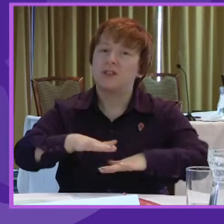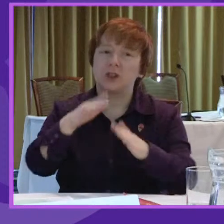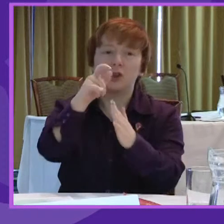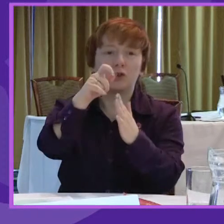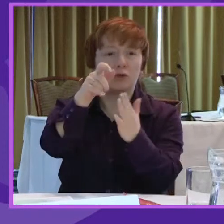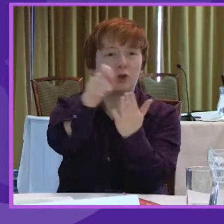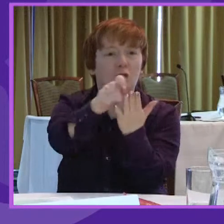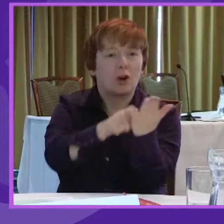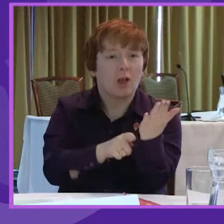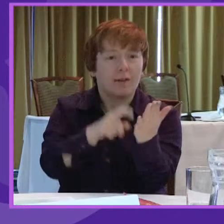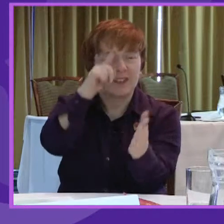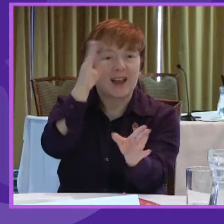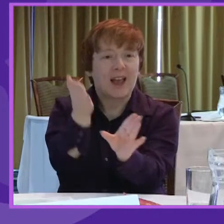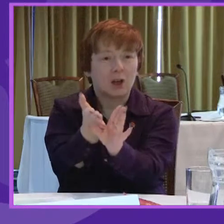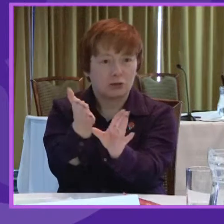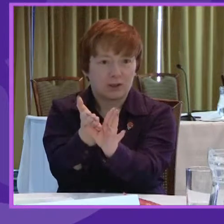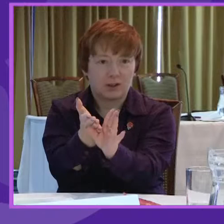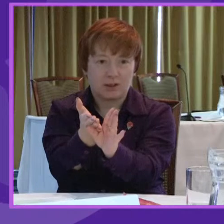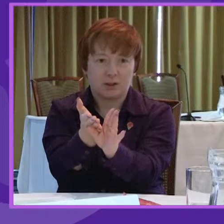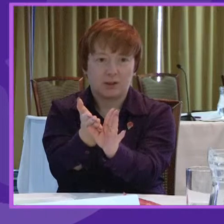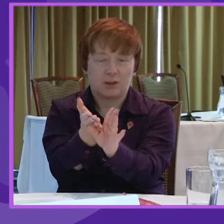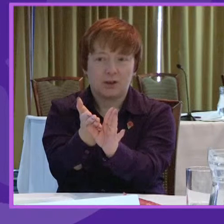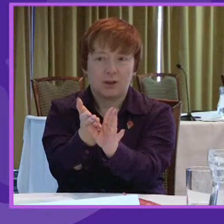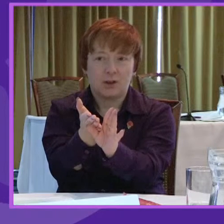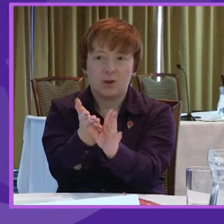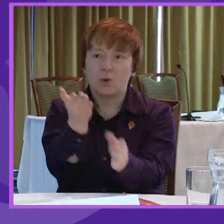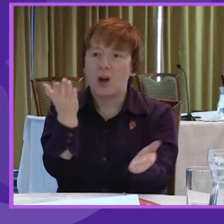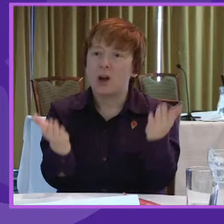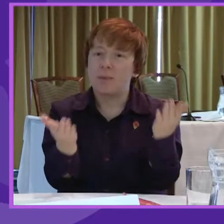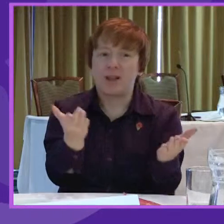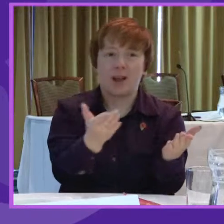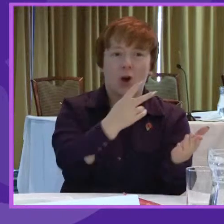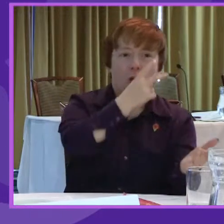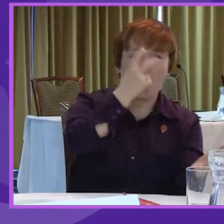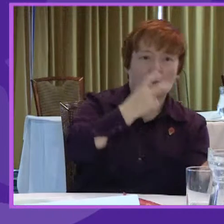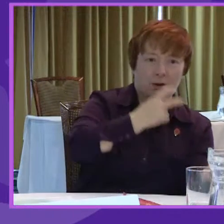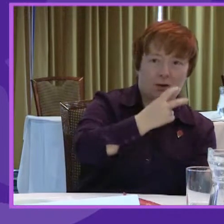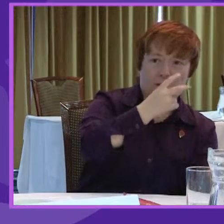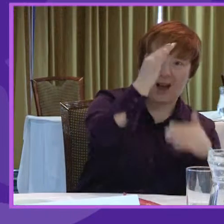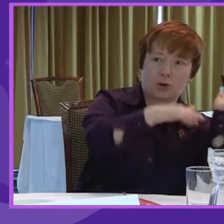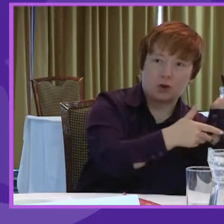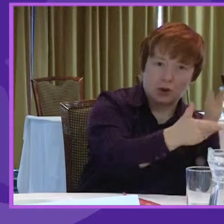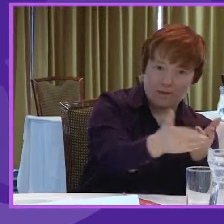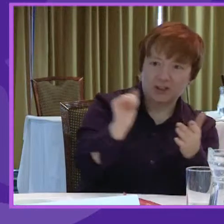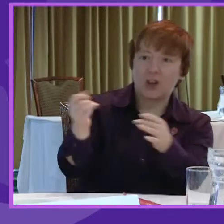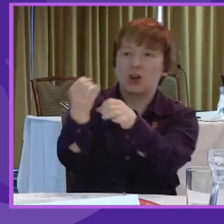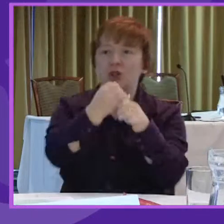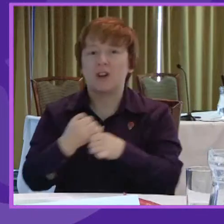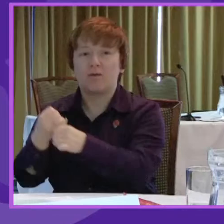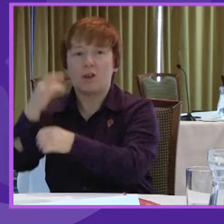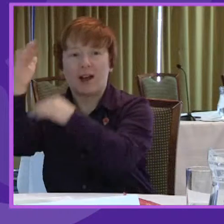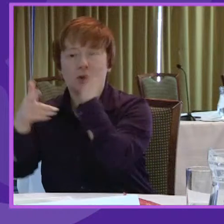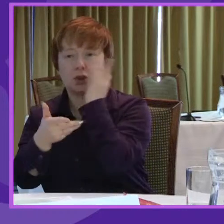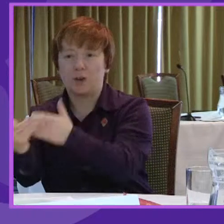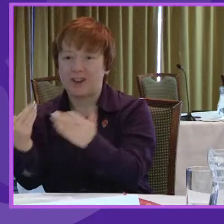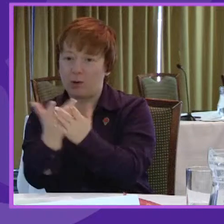of Psychiatry paper that compared the needs of the ability, rather, of older adult and general adult services to meet the